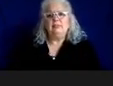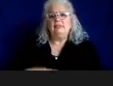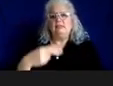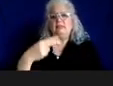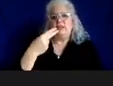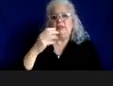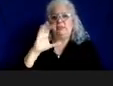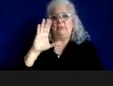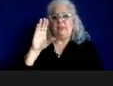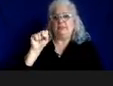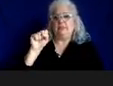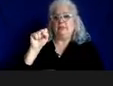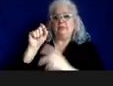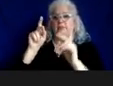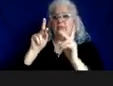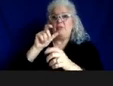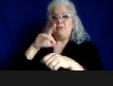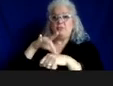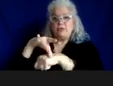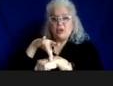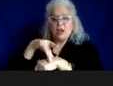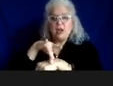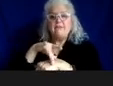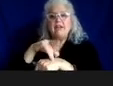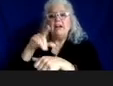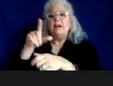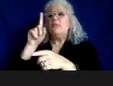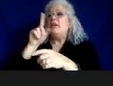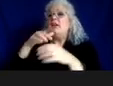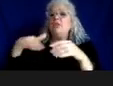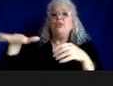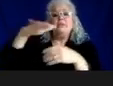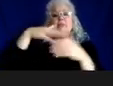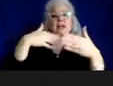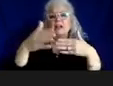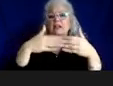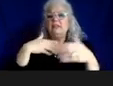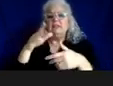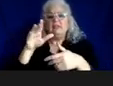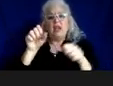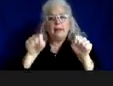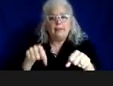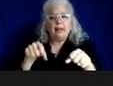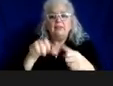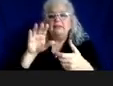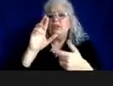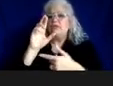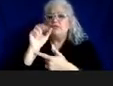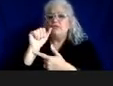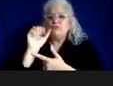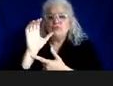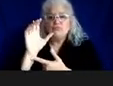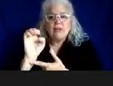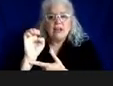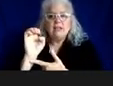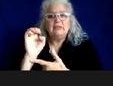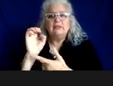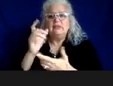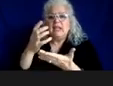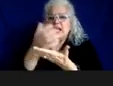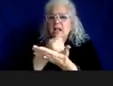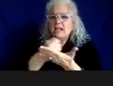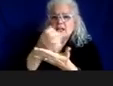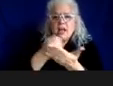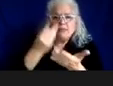geography, and ability. So that's what we've been advocating, but we're having a bit of difficulty in getting that sort of understood. I think the